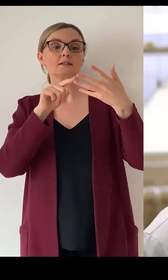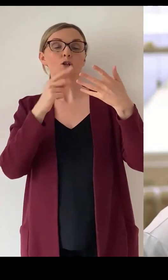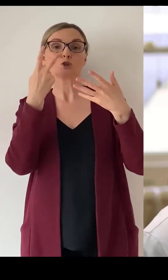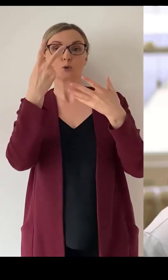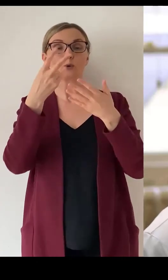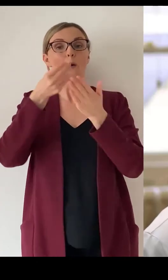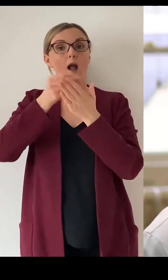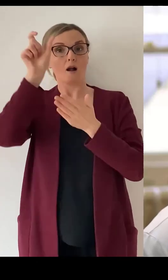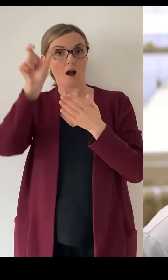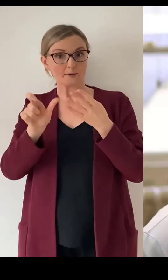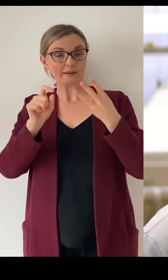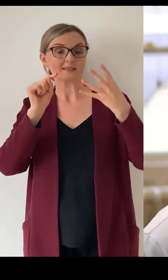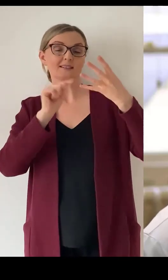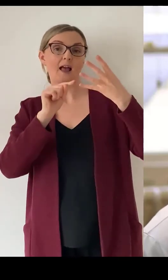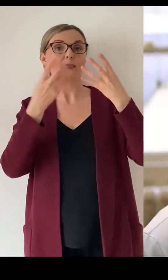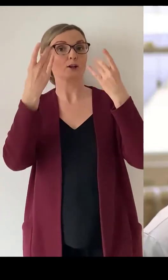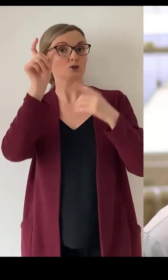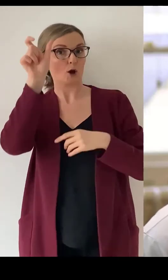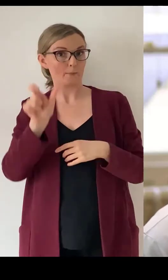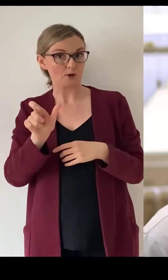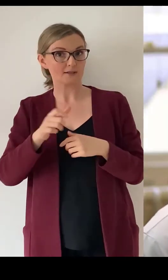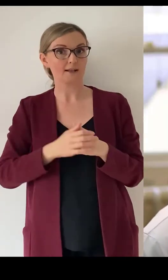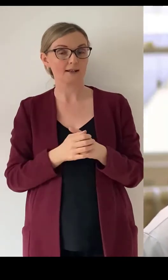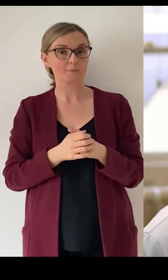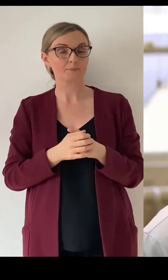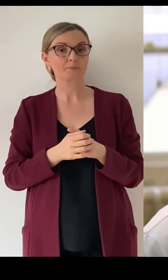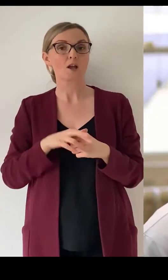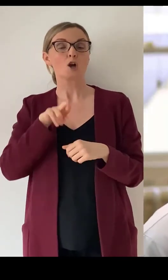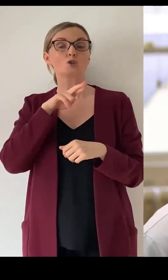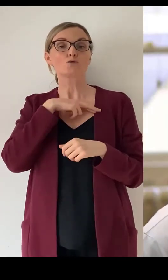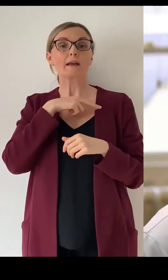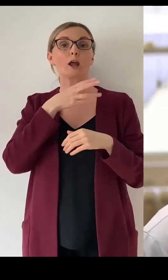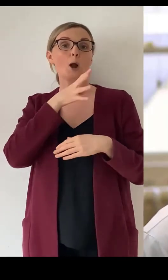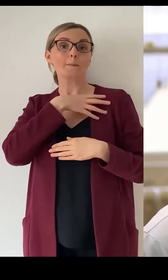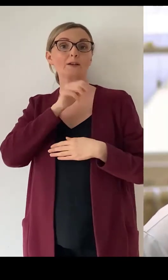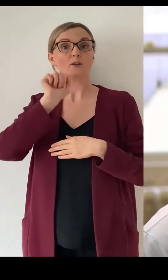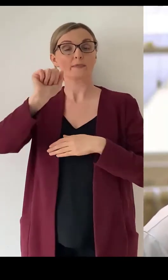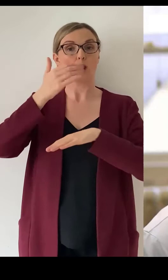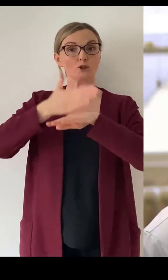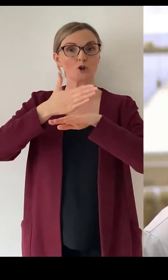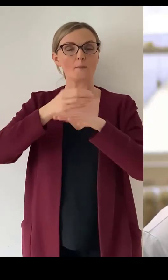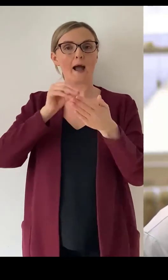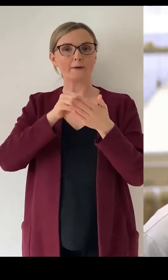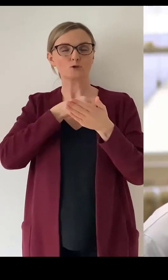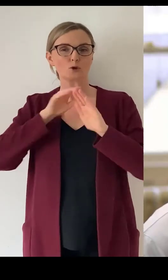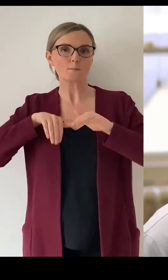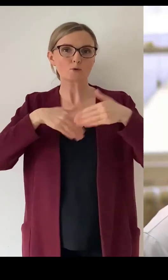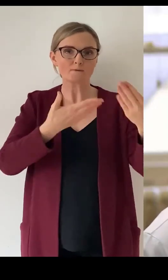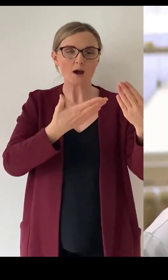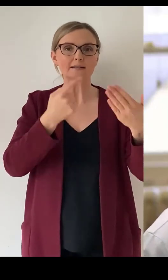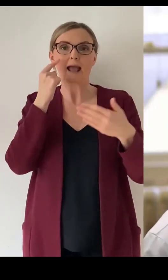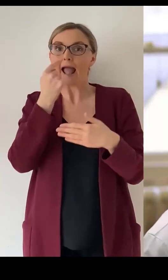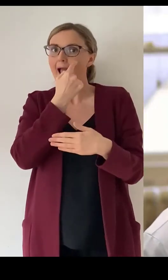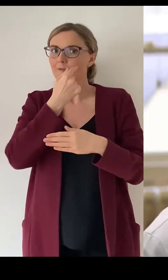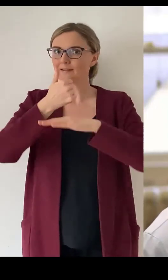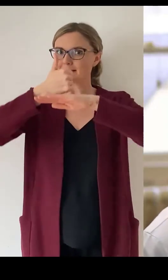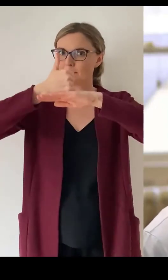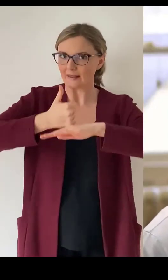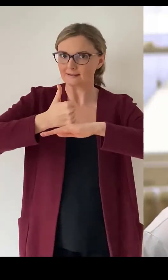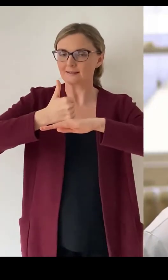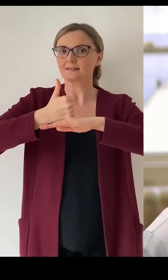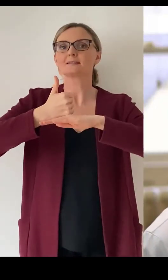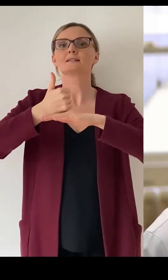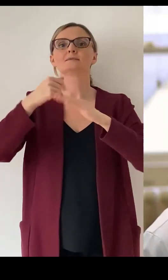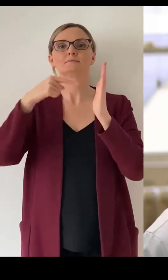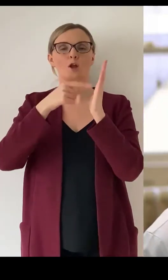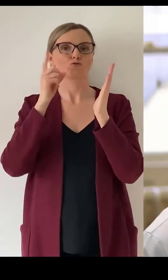economists and a chair. And the role of the commission was to provide an evidence base for the recommendations in terms